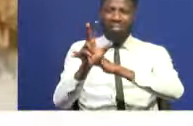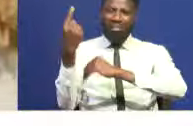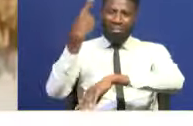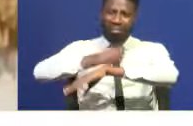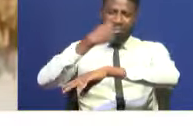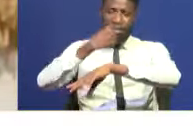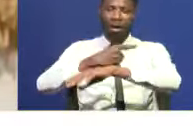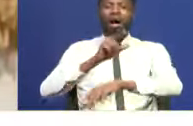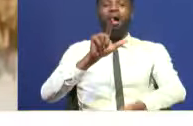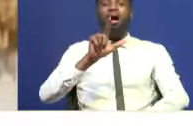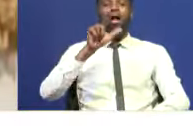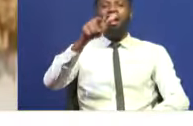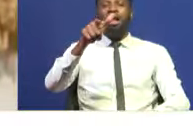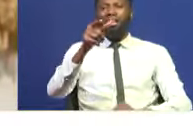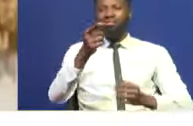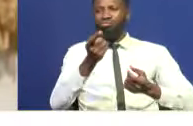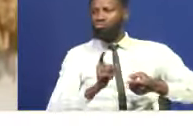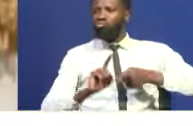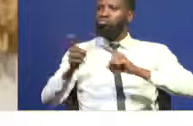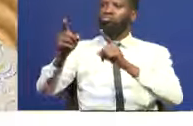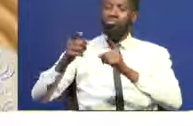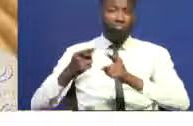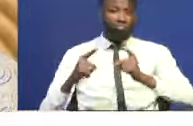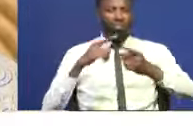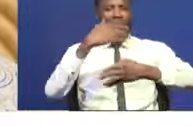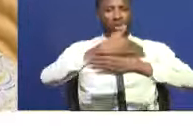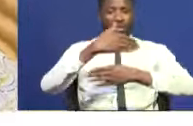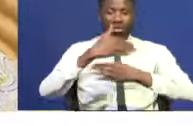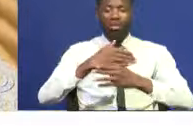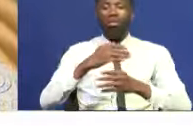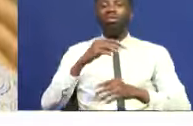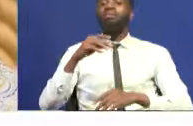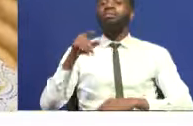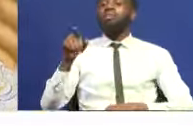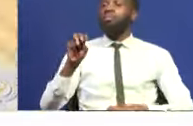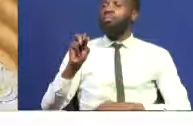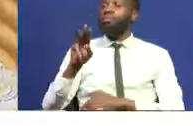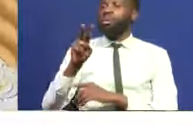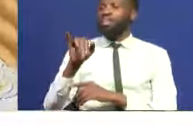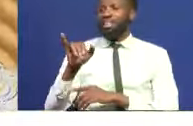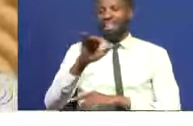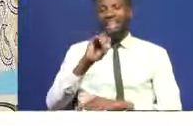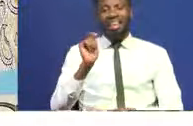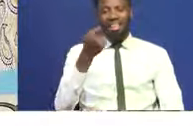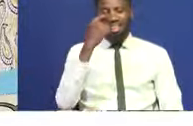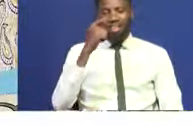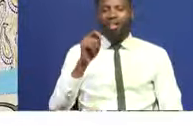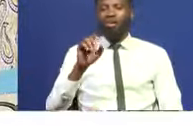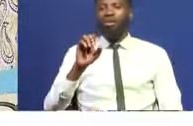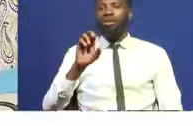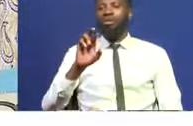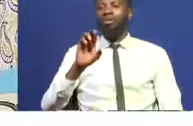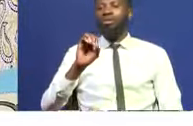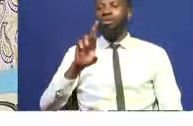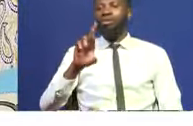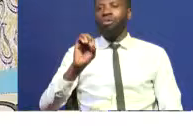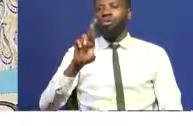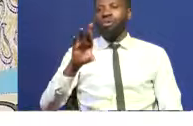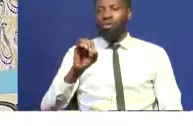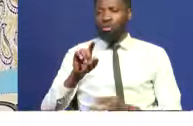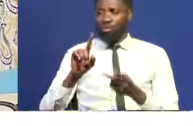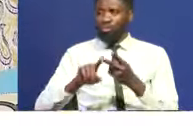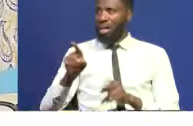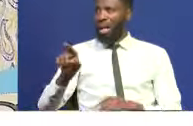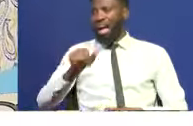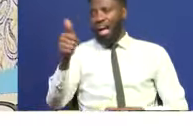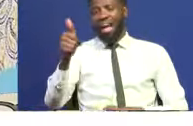dumped at the border points, Mwangi at Horohoro on the Kenyan side and Atuhaire at the Mutukula on